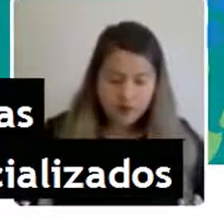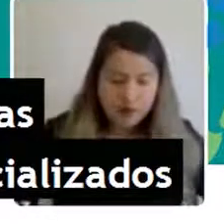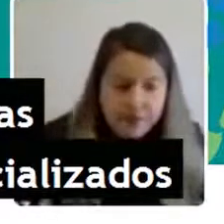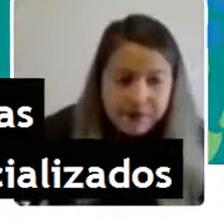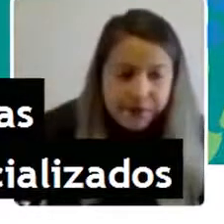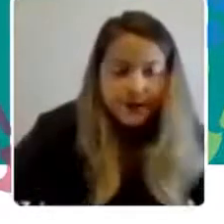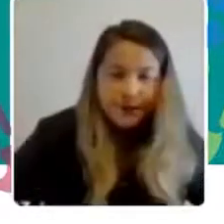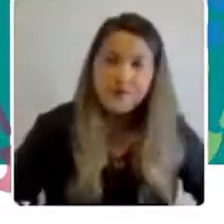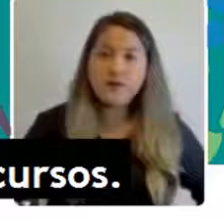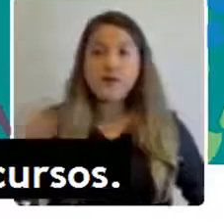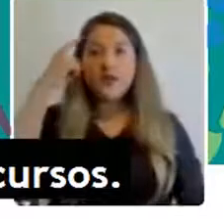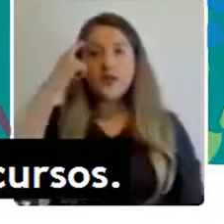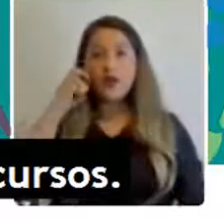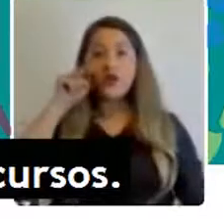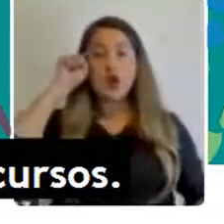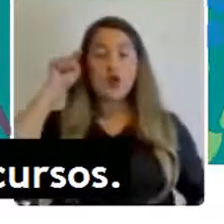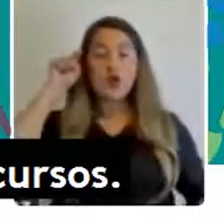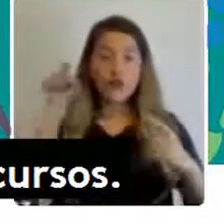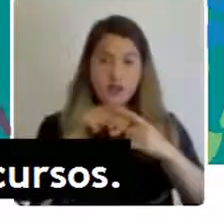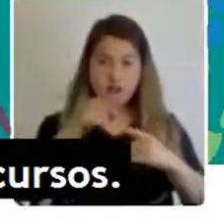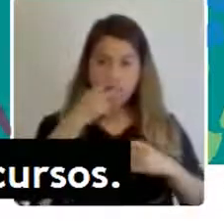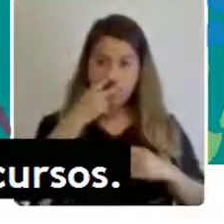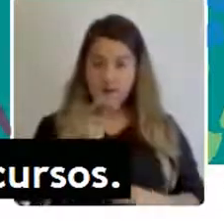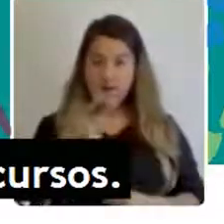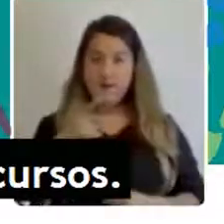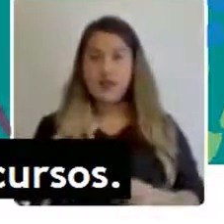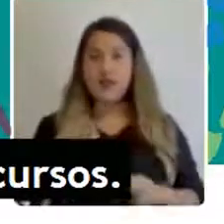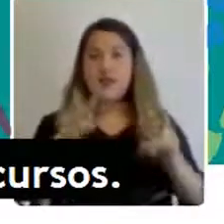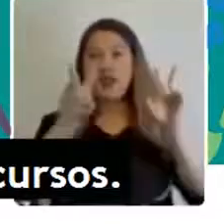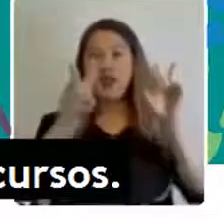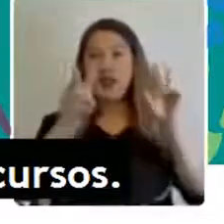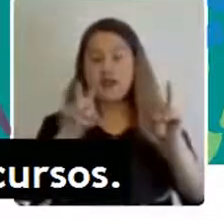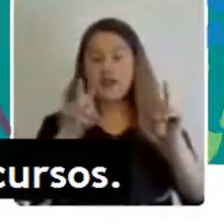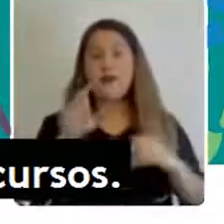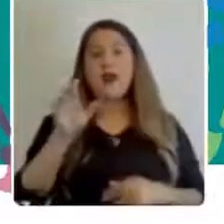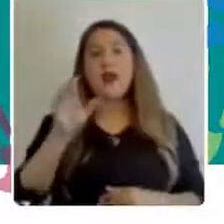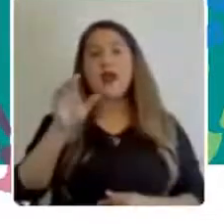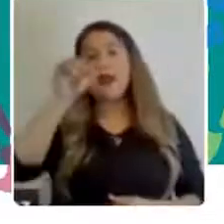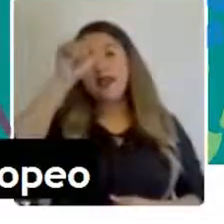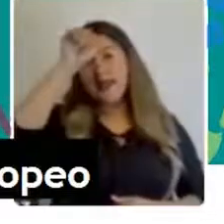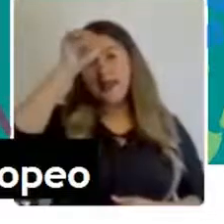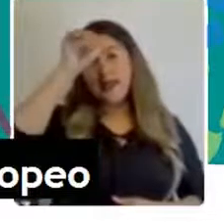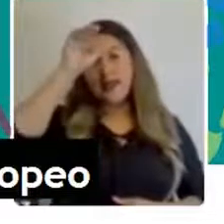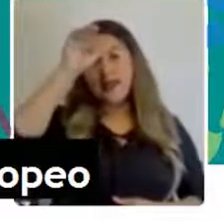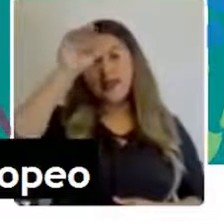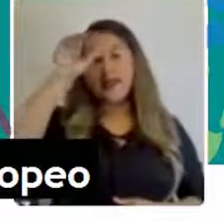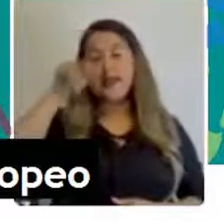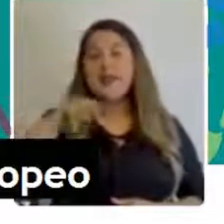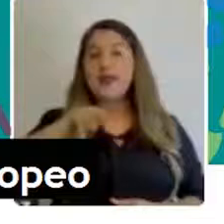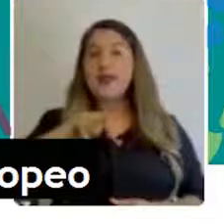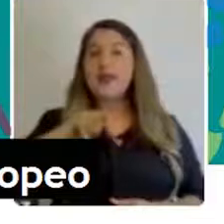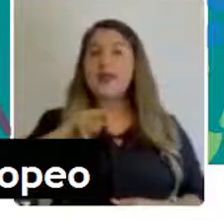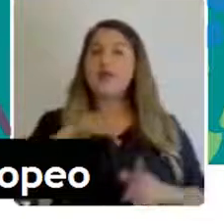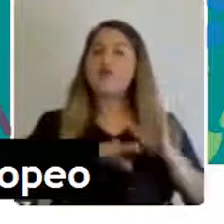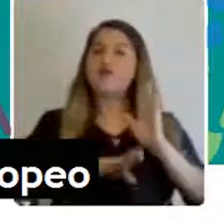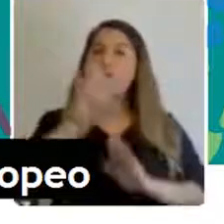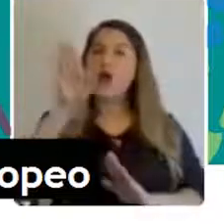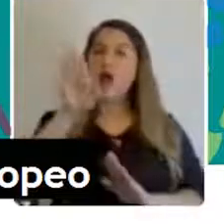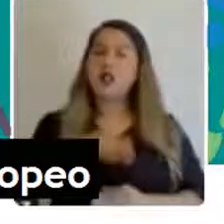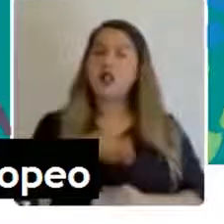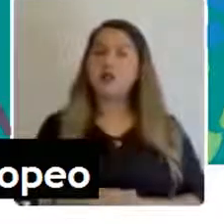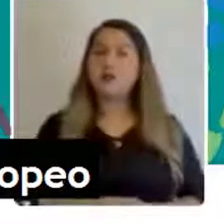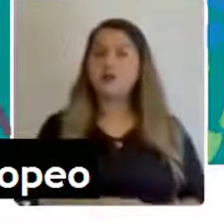specialized treatments and the concentration of knowledge and resources. So this situation,